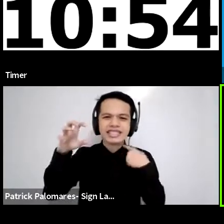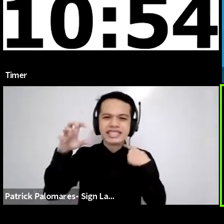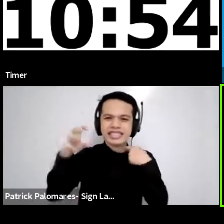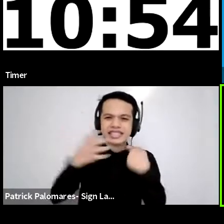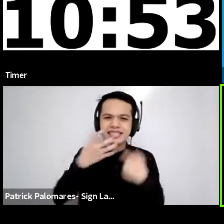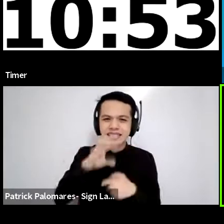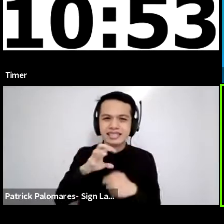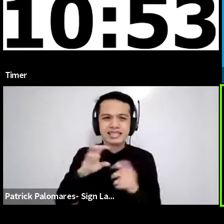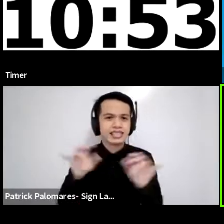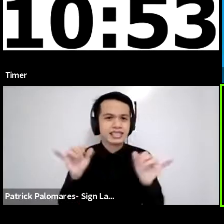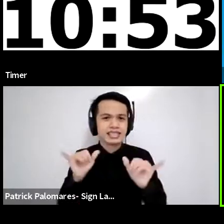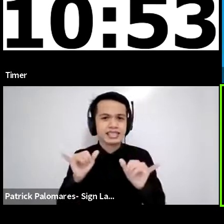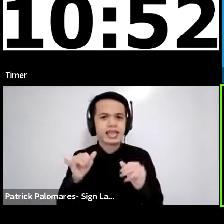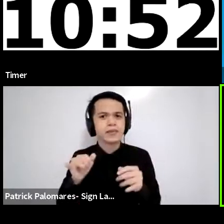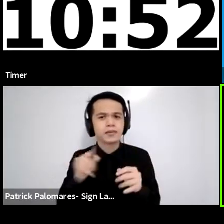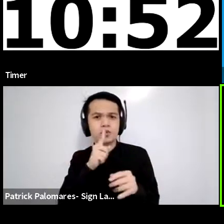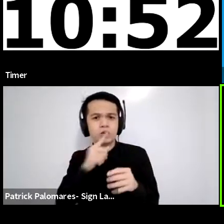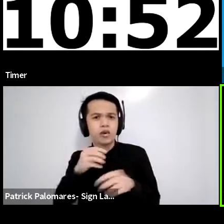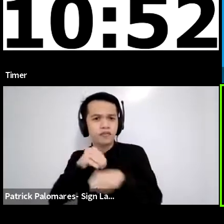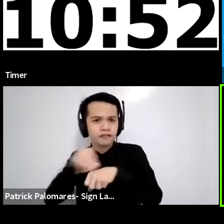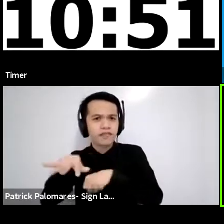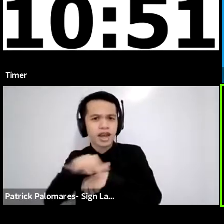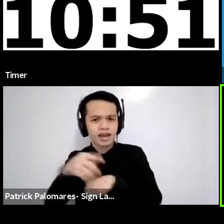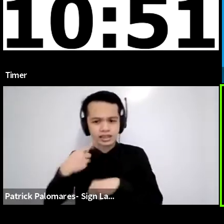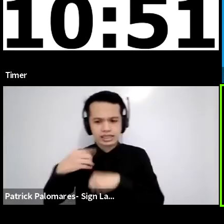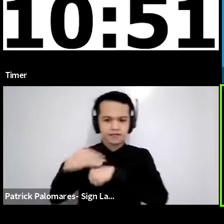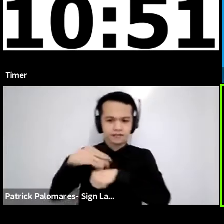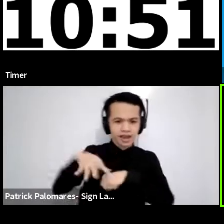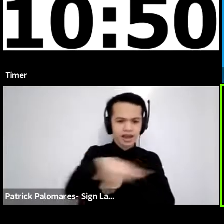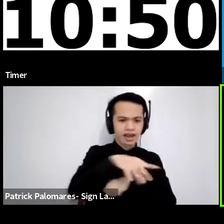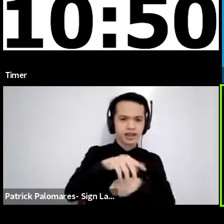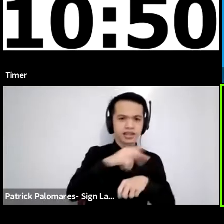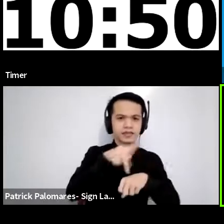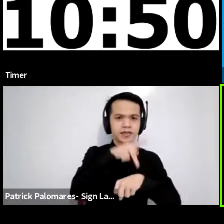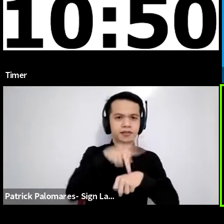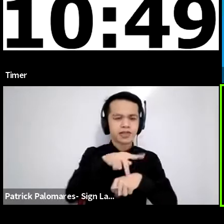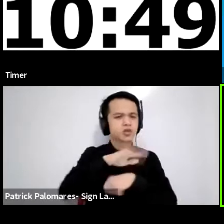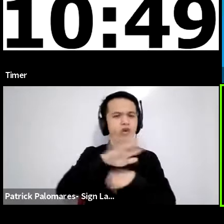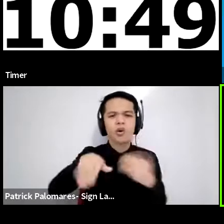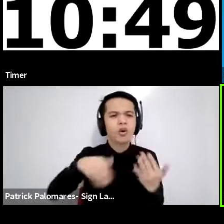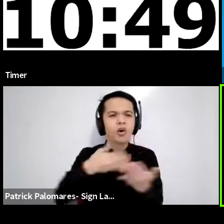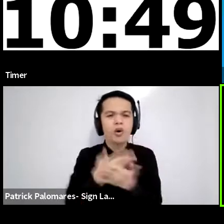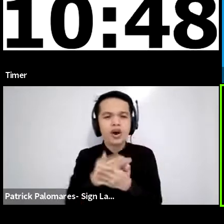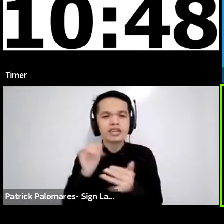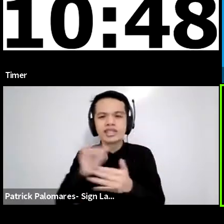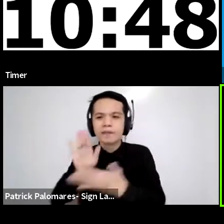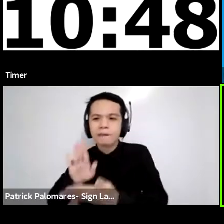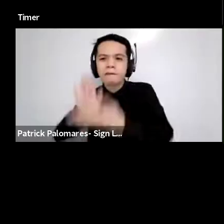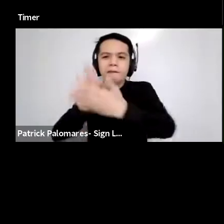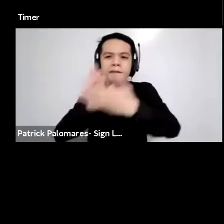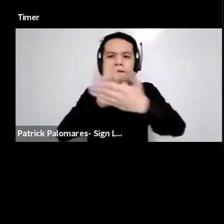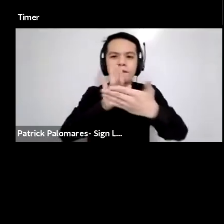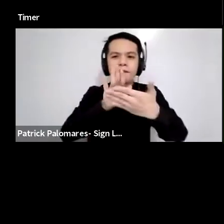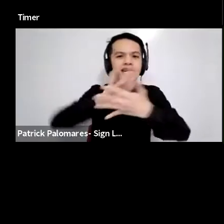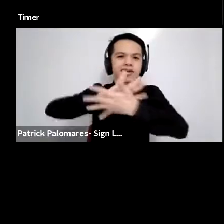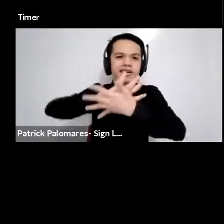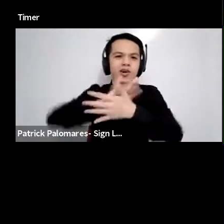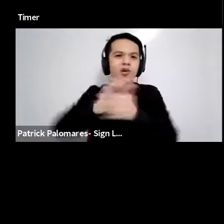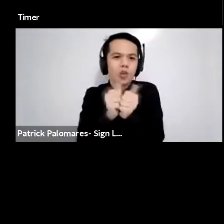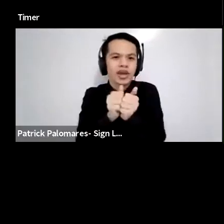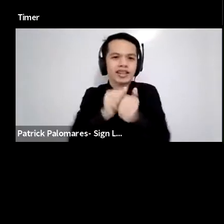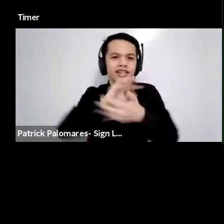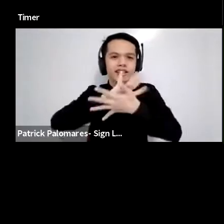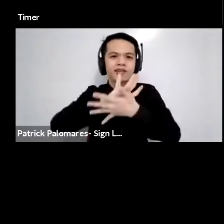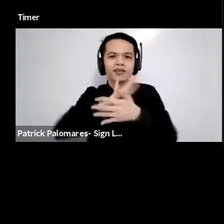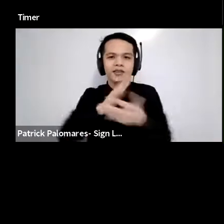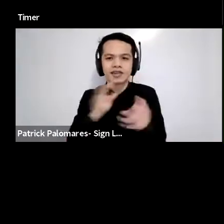all familiar with how this has affected us in the Philippines as well. So all this while dealing with the direct health impact of COVID, or while we're